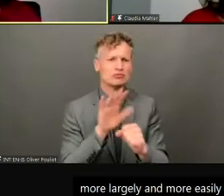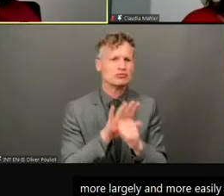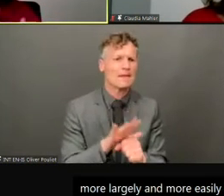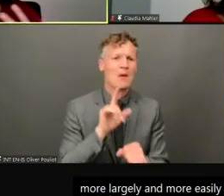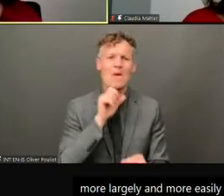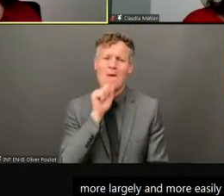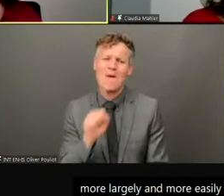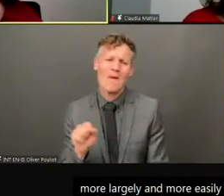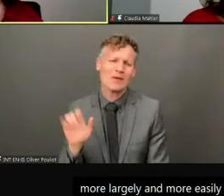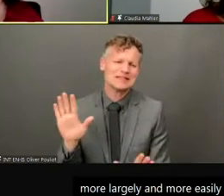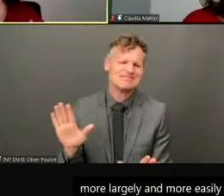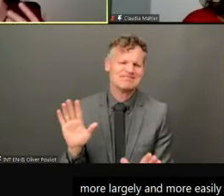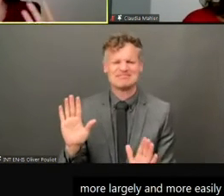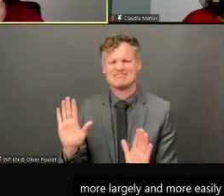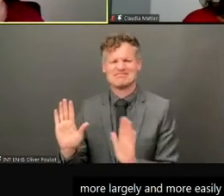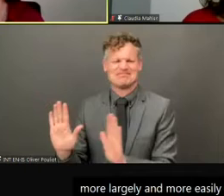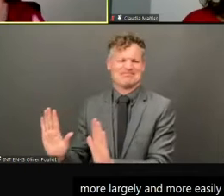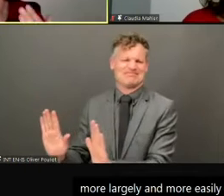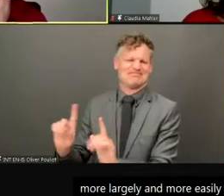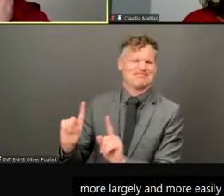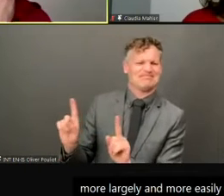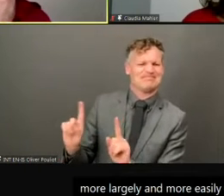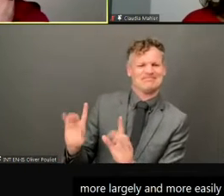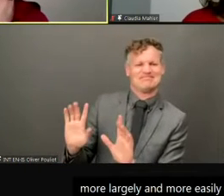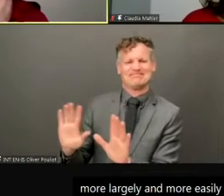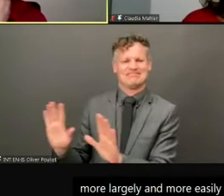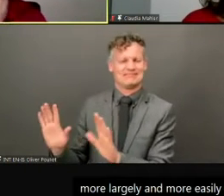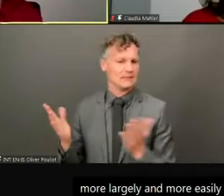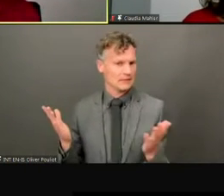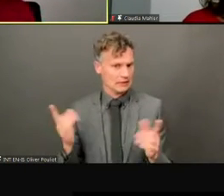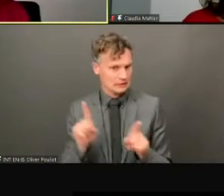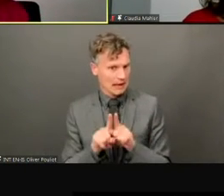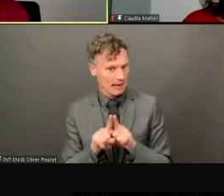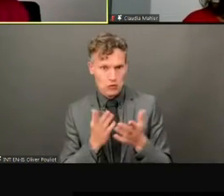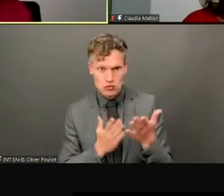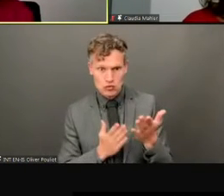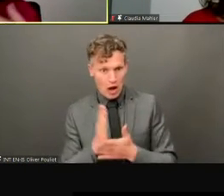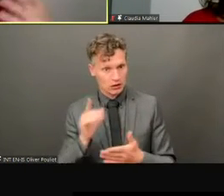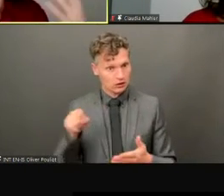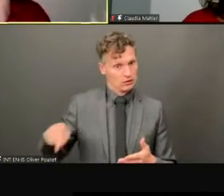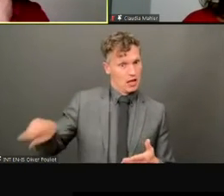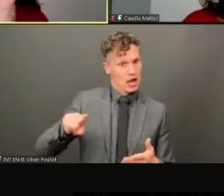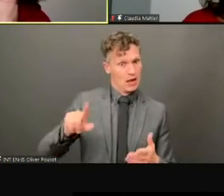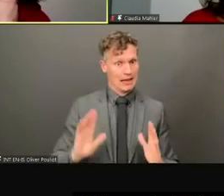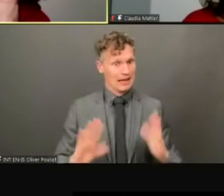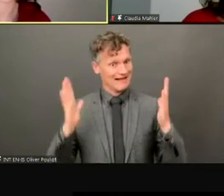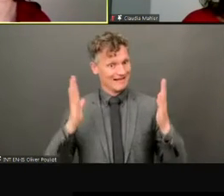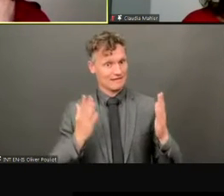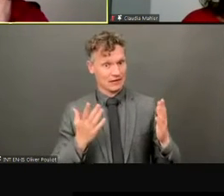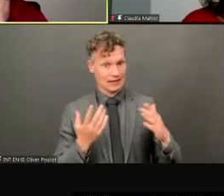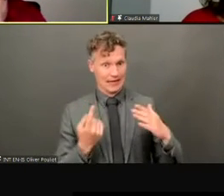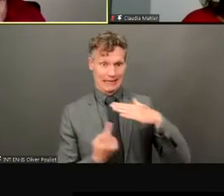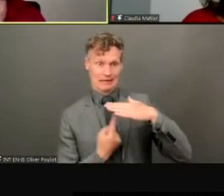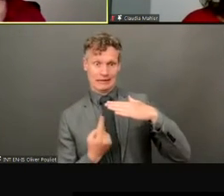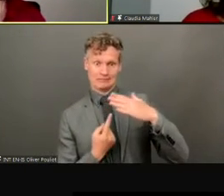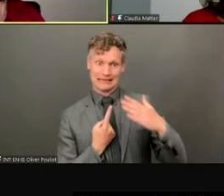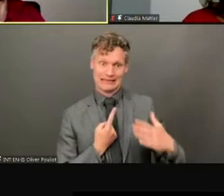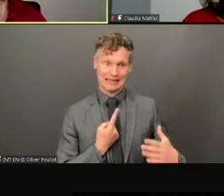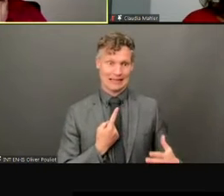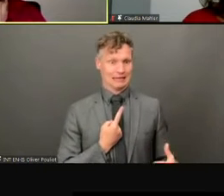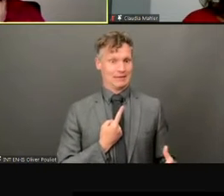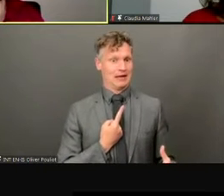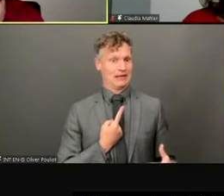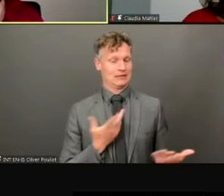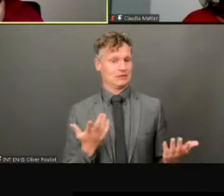terms of the right to live independently in the community for older persons compared to other parts of society,